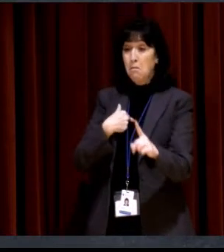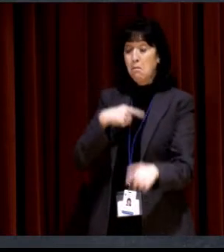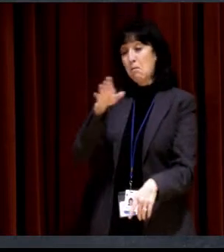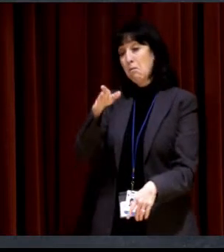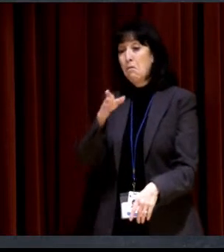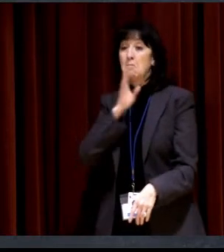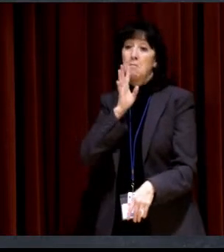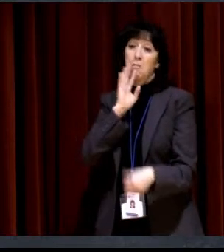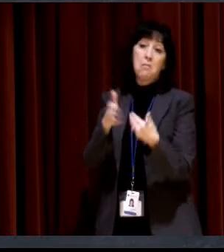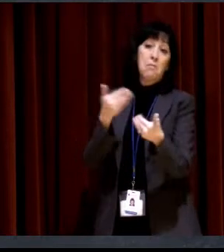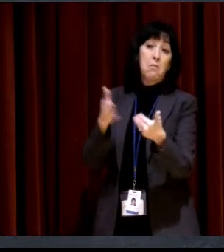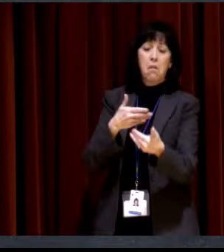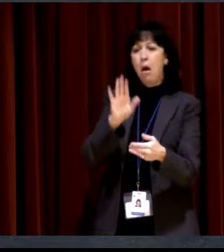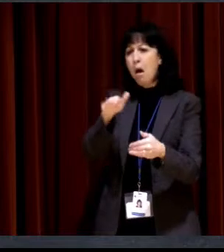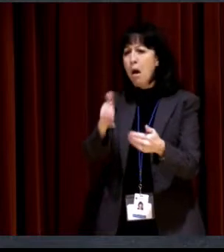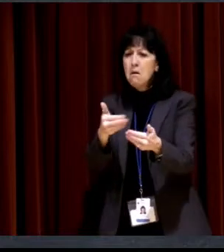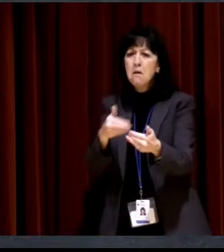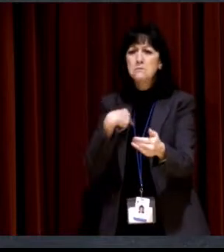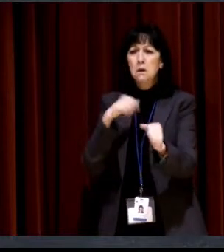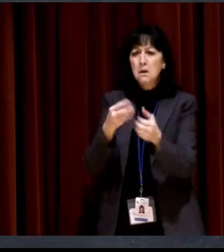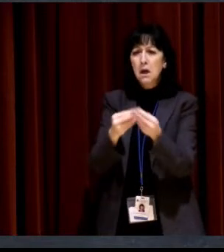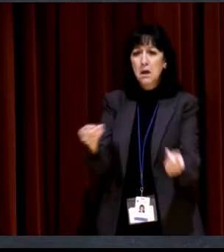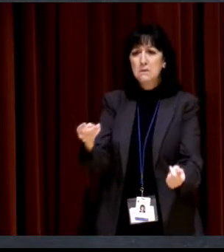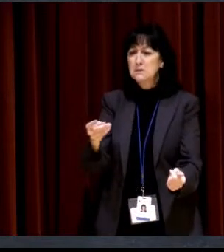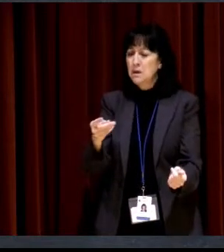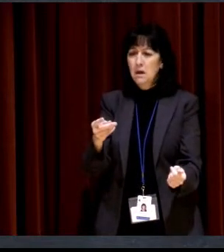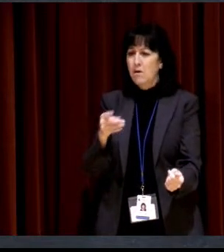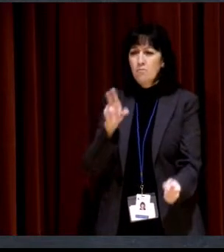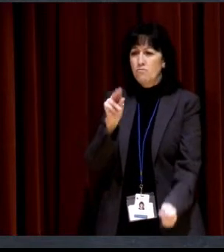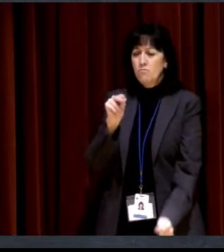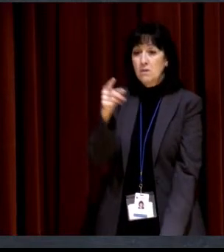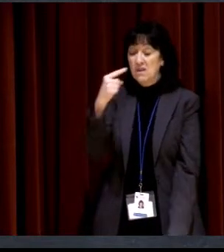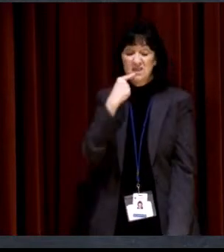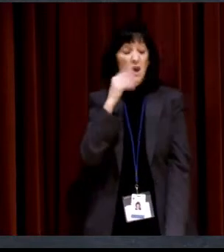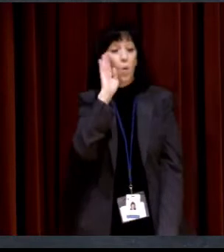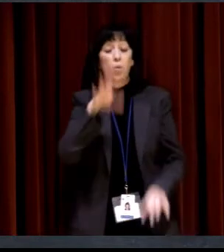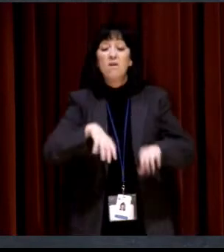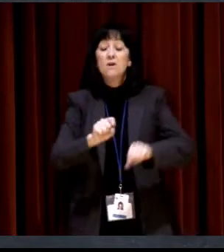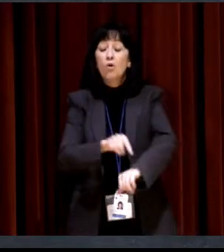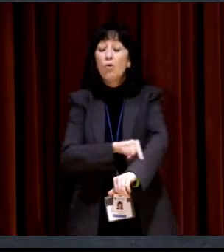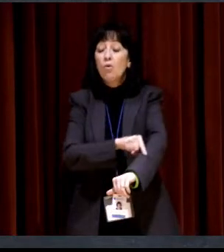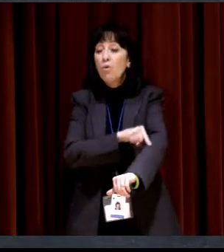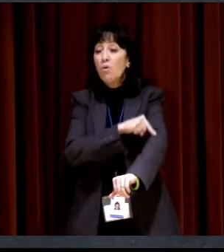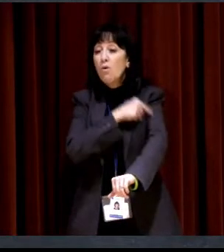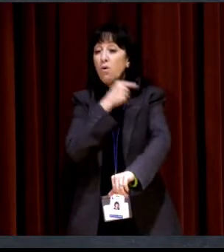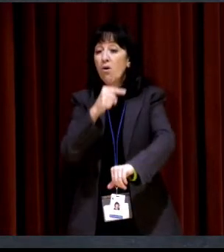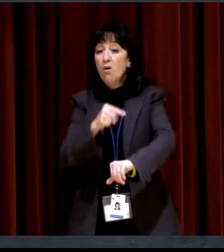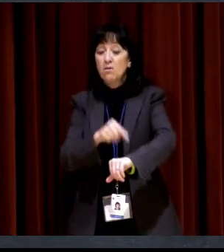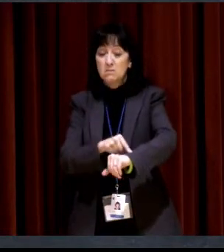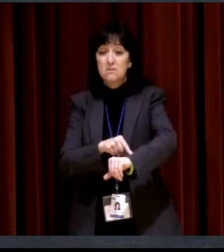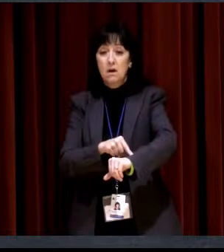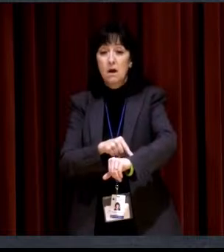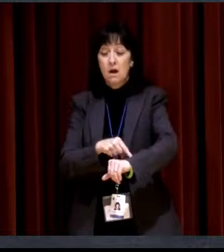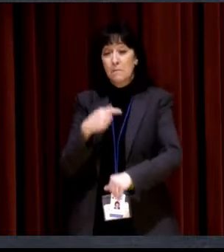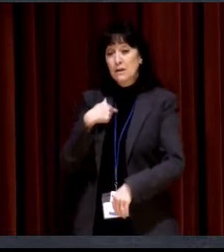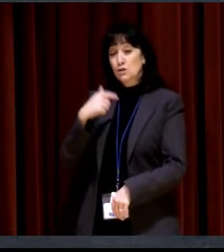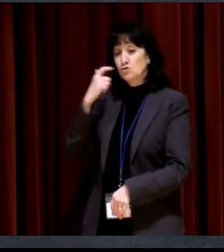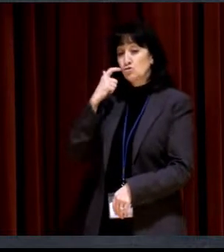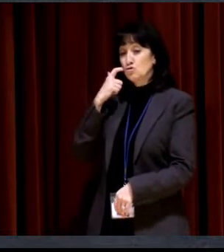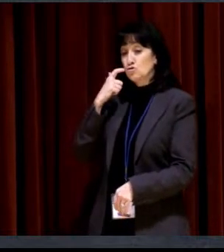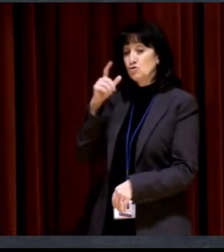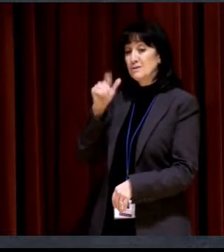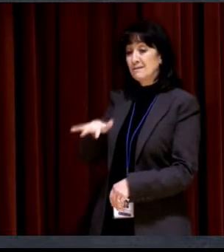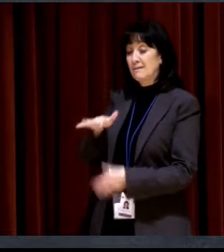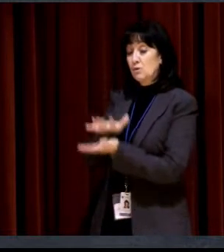this. I can tell you this. I was just at a school in West Seaford. It's a